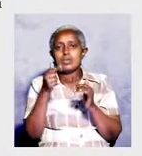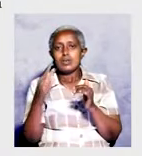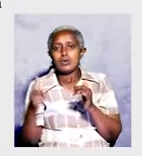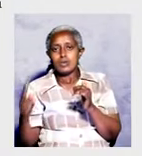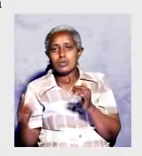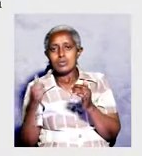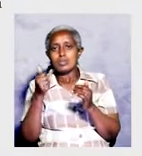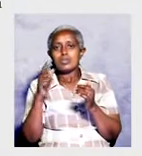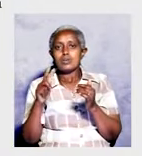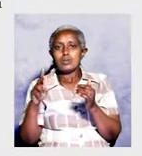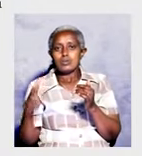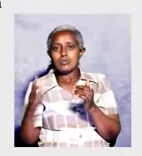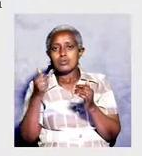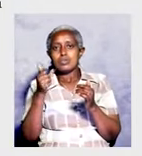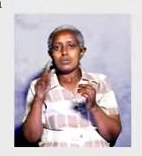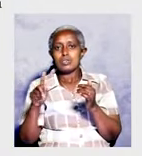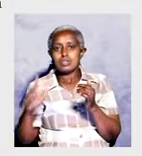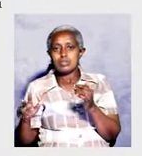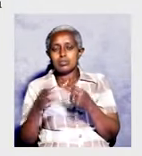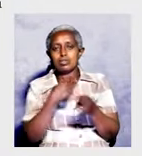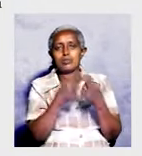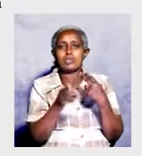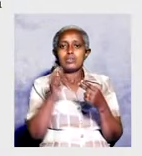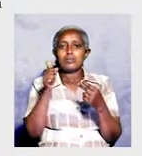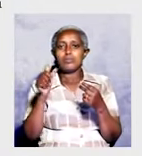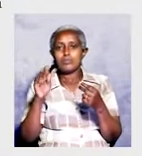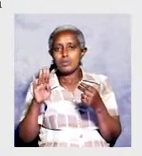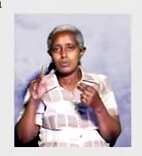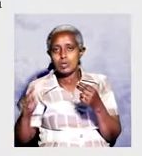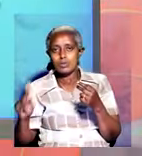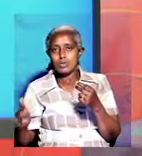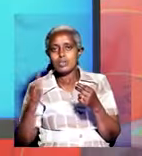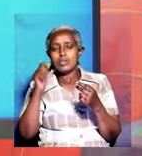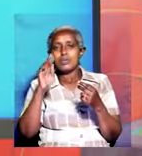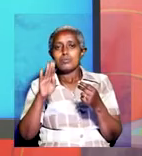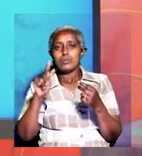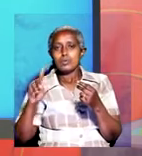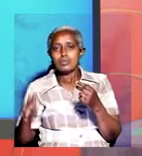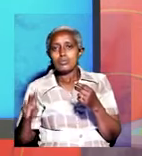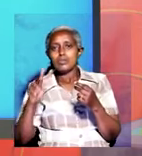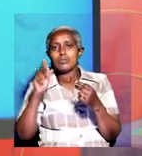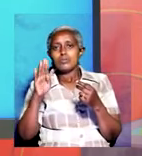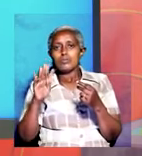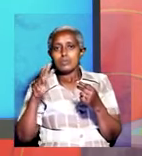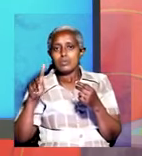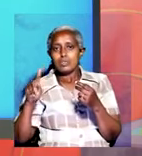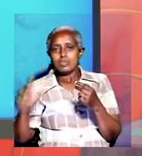A11, A12, A13 multiplied by B11, B21, B31, this